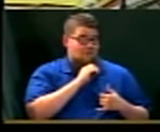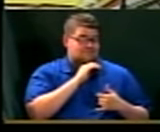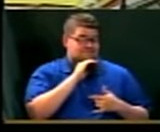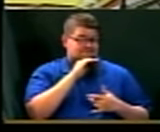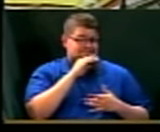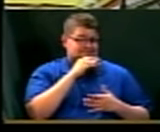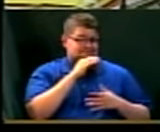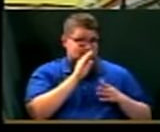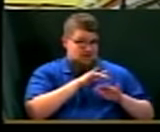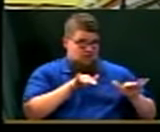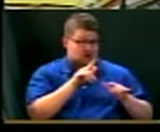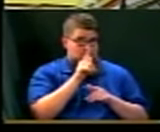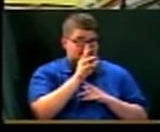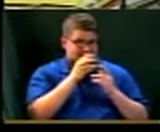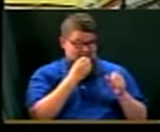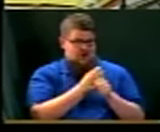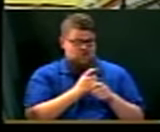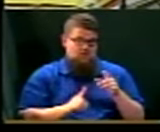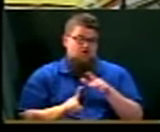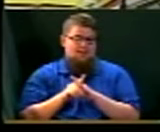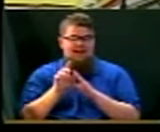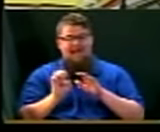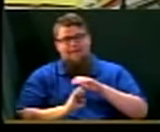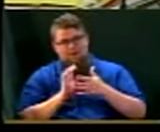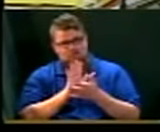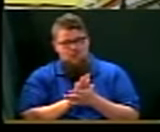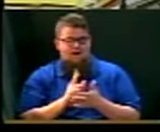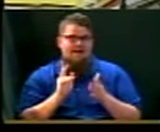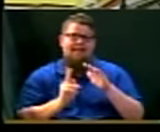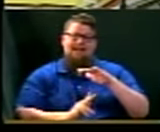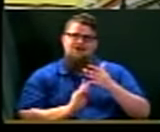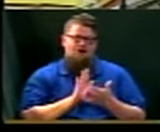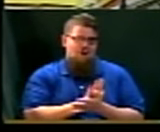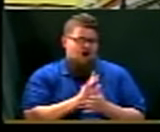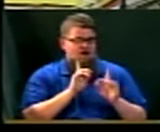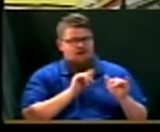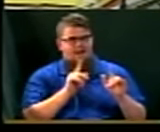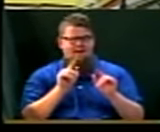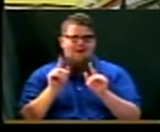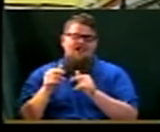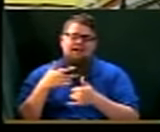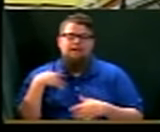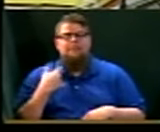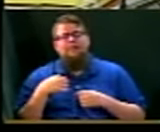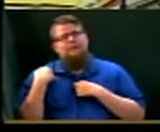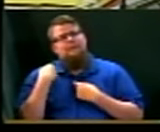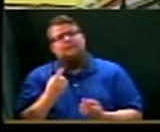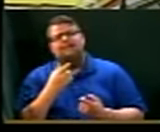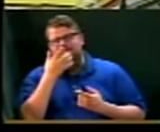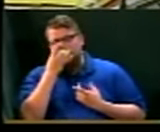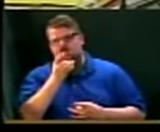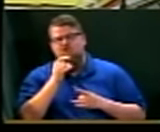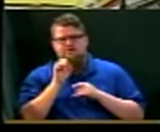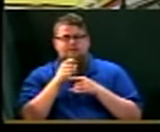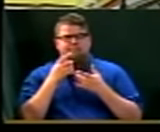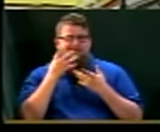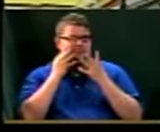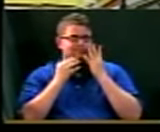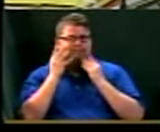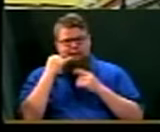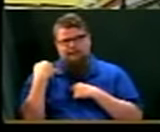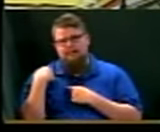at elementary school and kindergarten, and it's been an interesting and wild ride. What I will